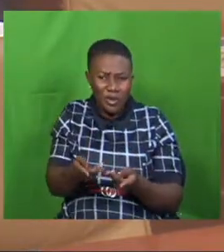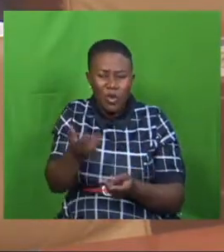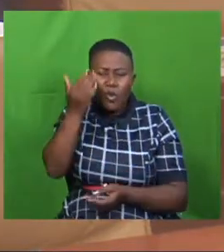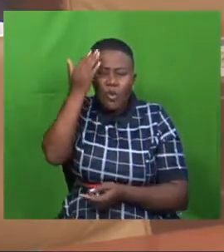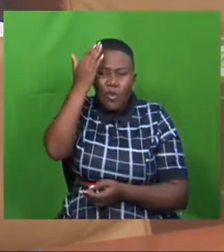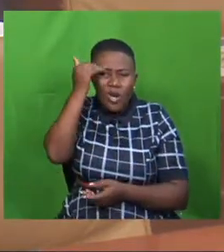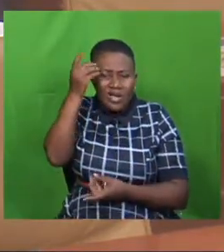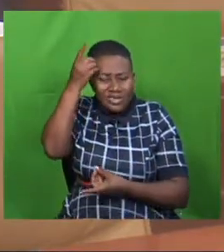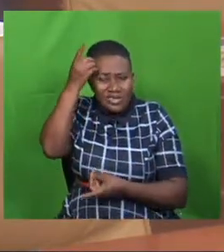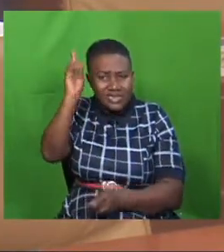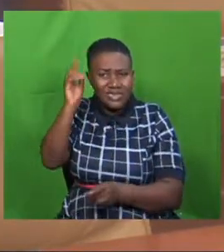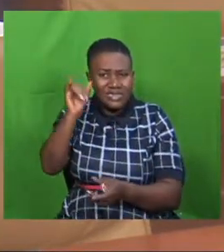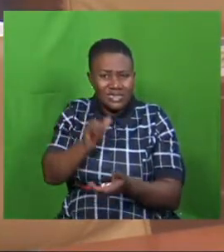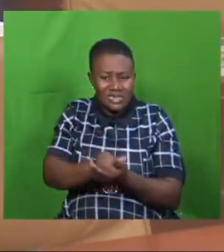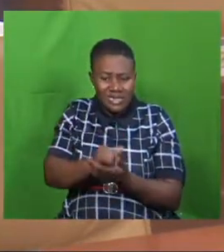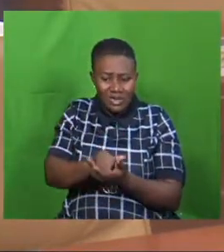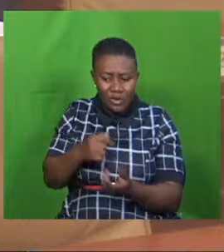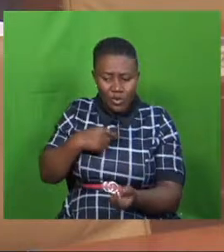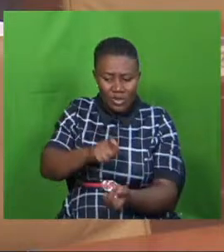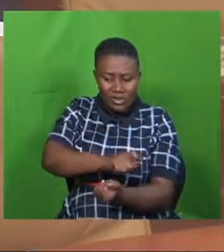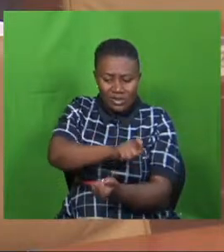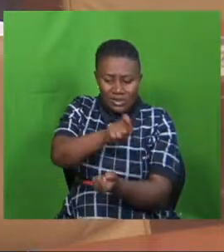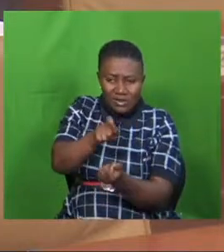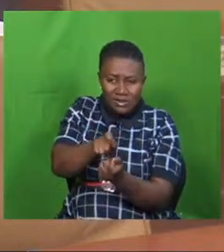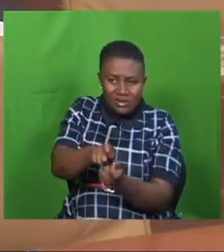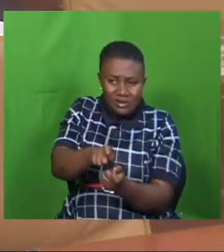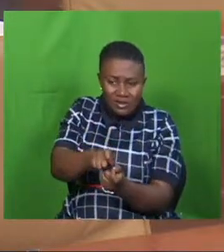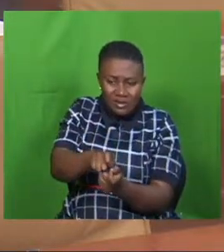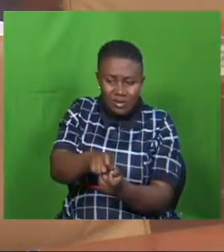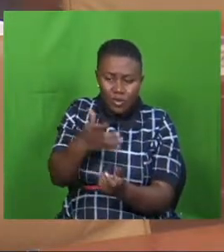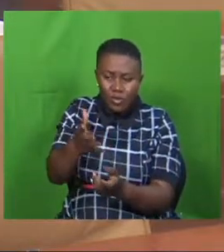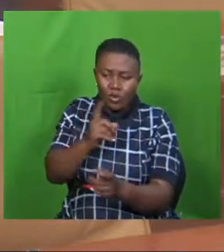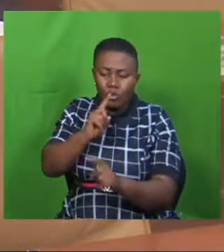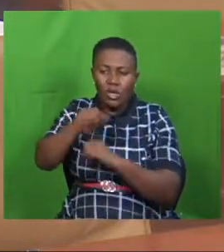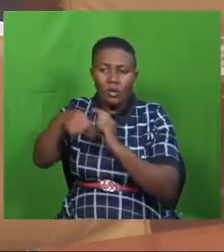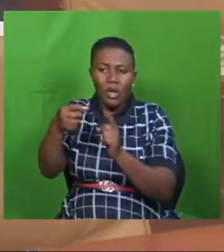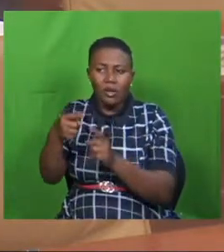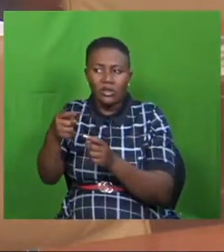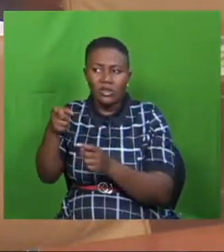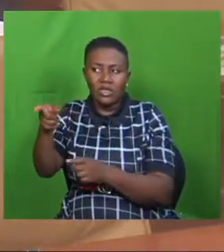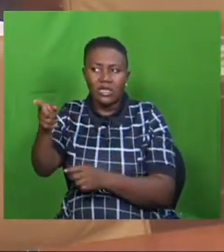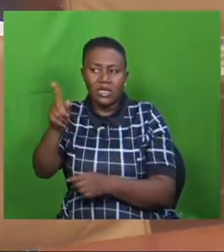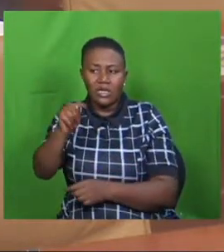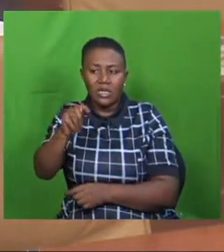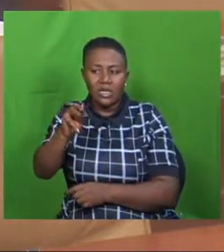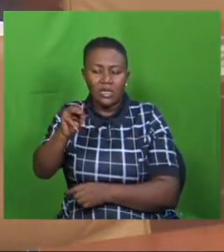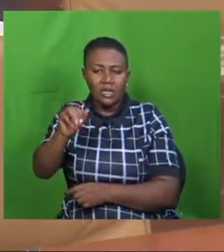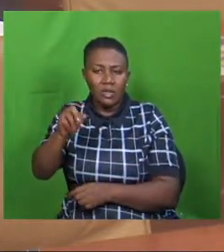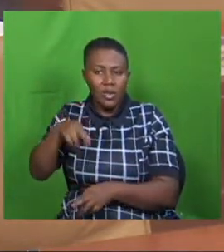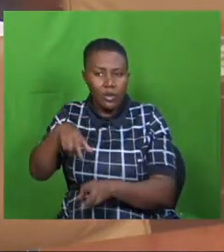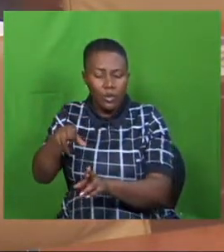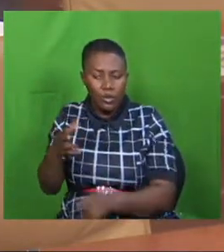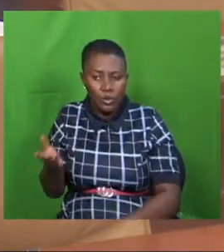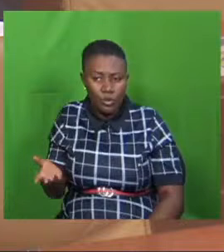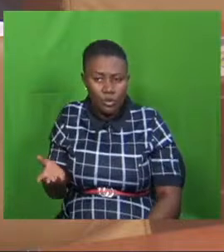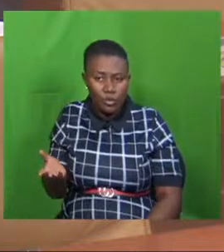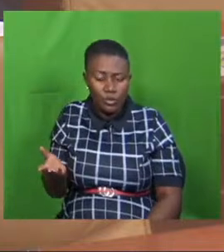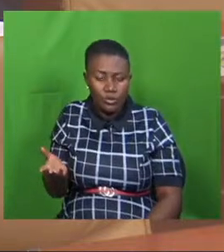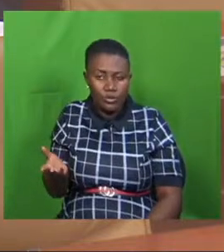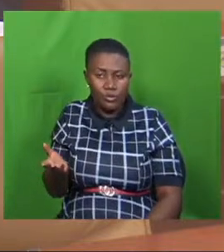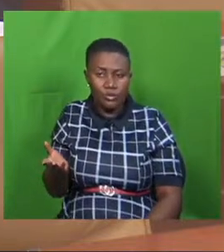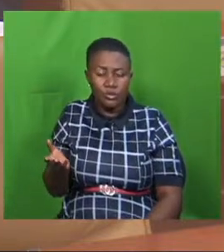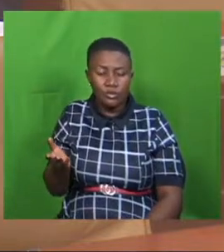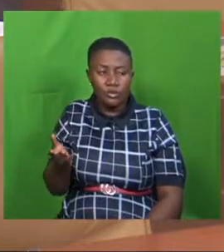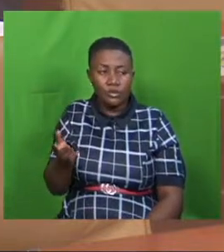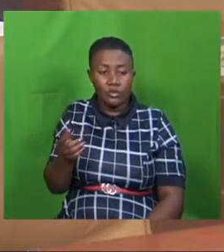as a committee, we specifically want to deal with motorway? And you see, you are not just talking about motorway. You are saying that of